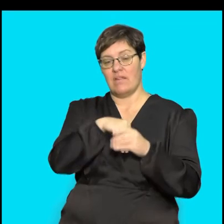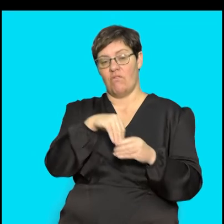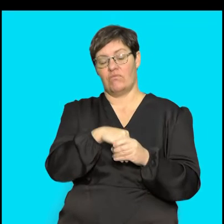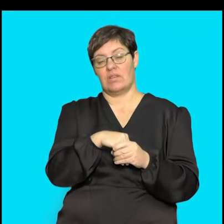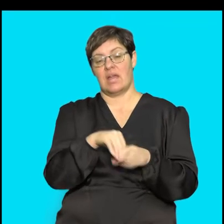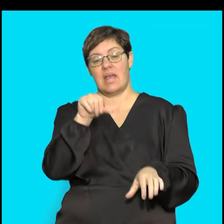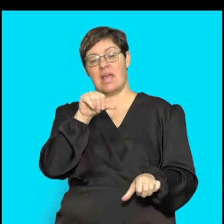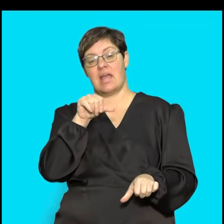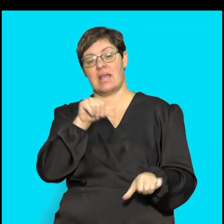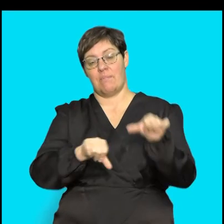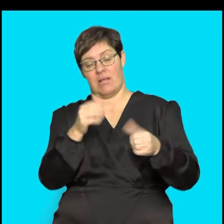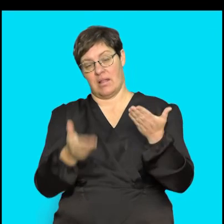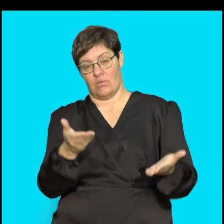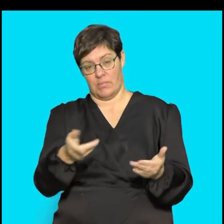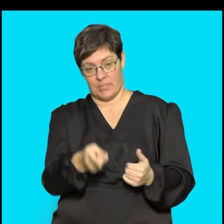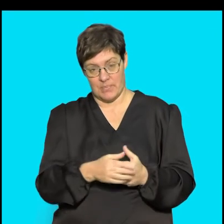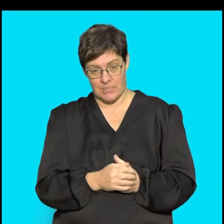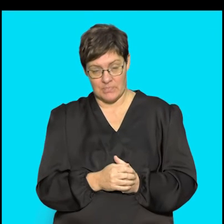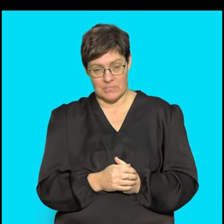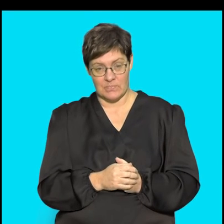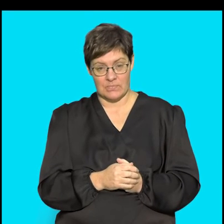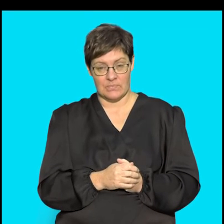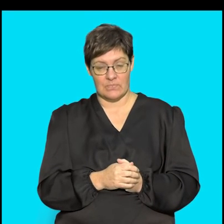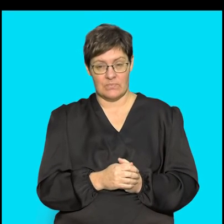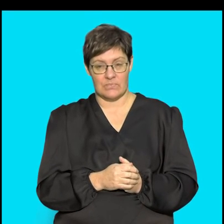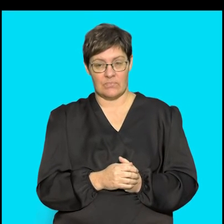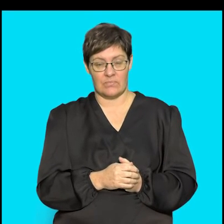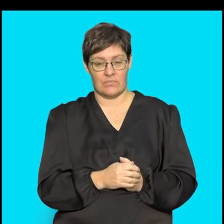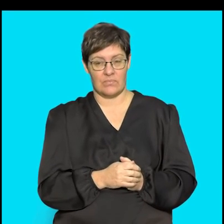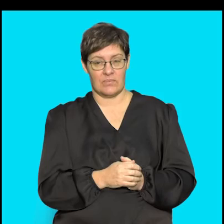is at chemical equilibrium.